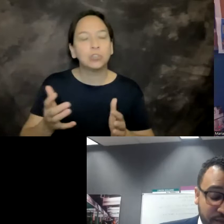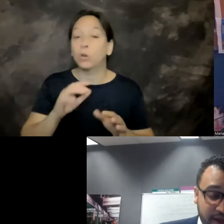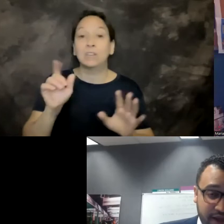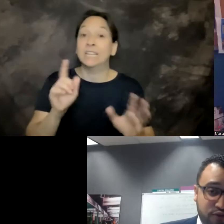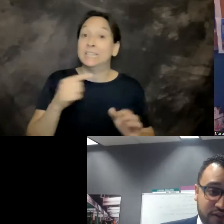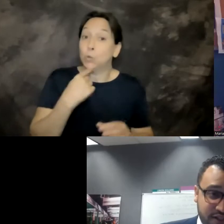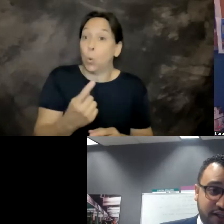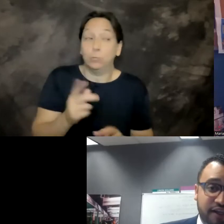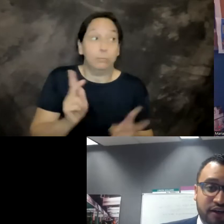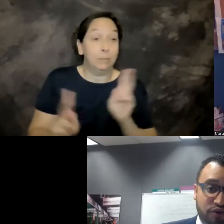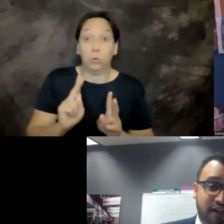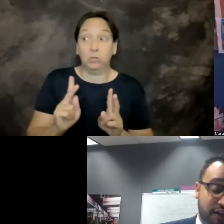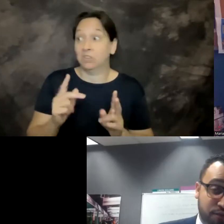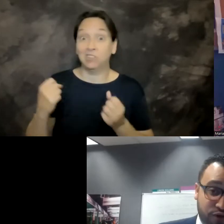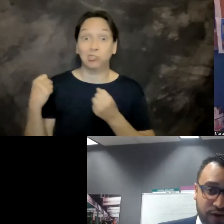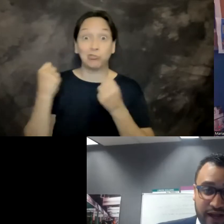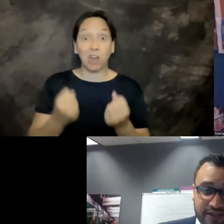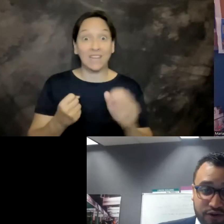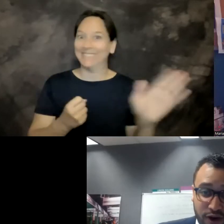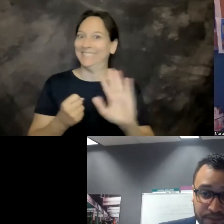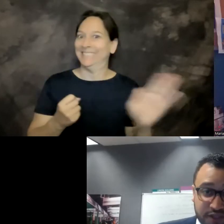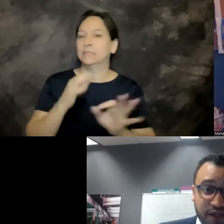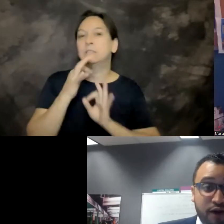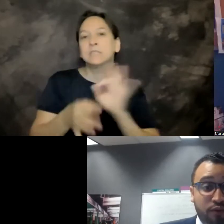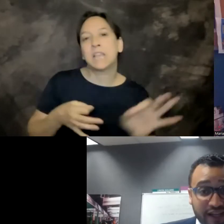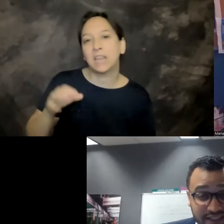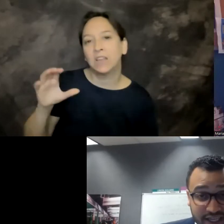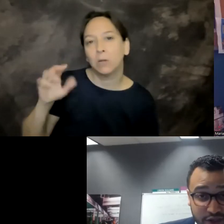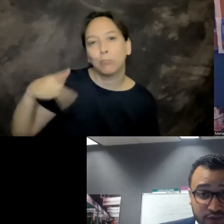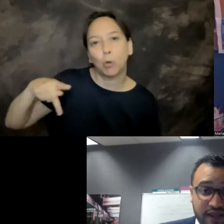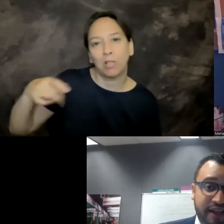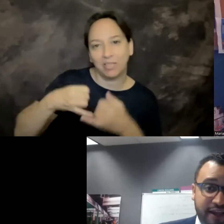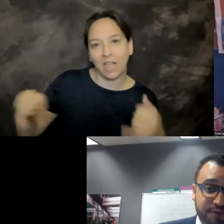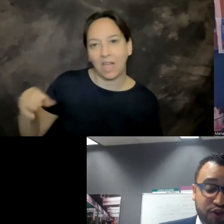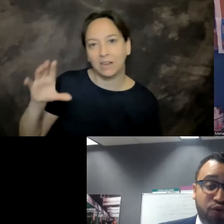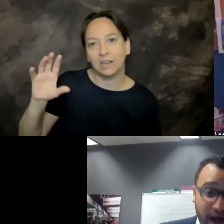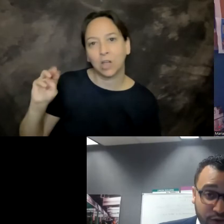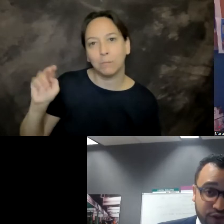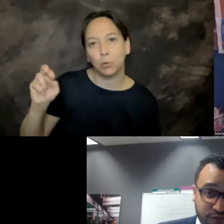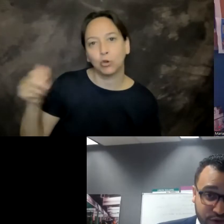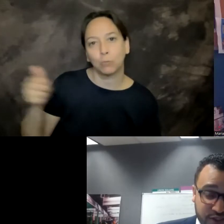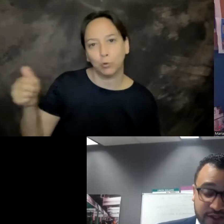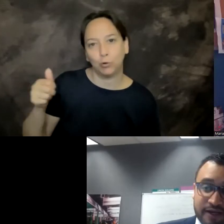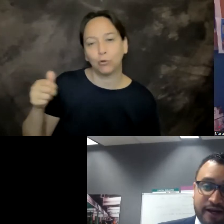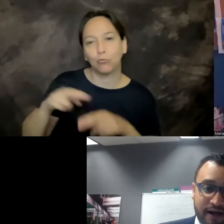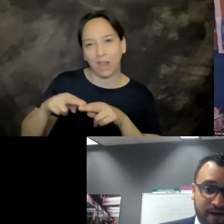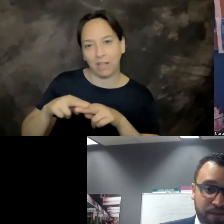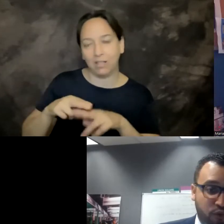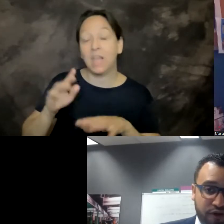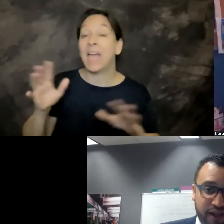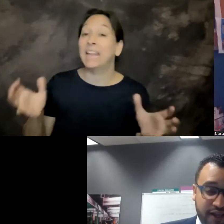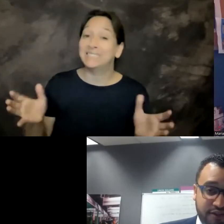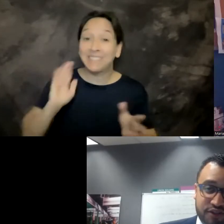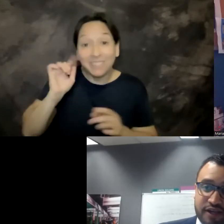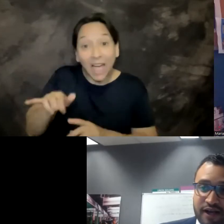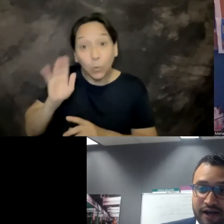they're coming Nhiều machine serving la ville. Về rất là nhiều cái cách khác nhau để giúp cho khách that engagement throughout the diversion,